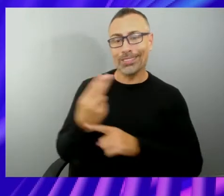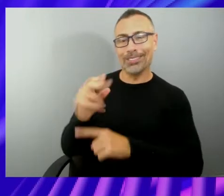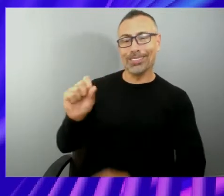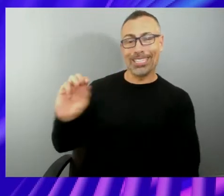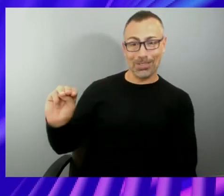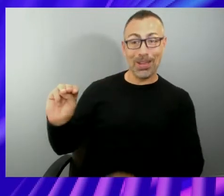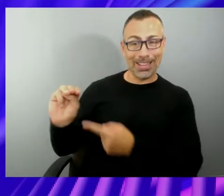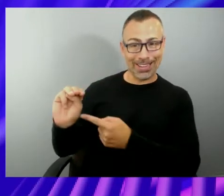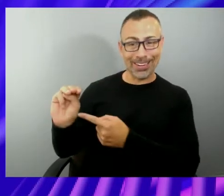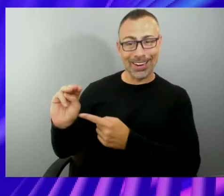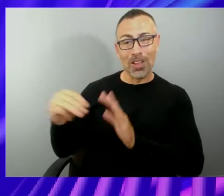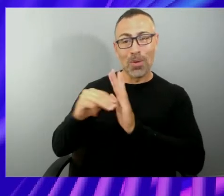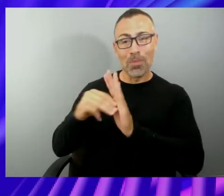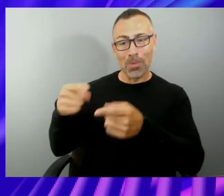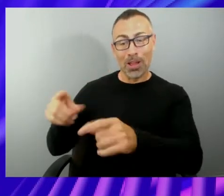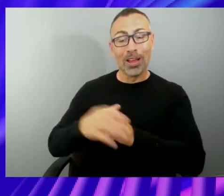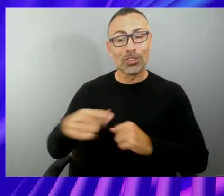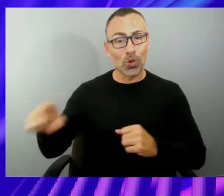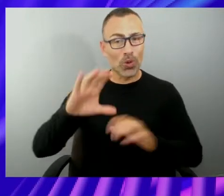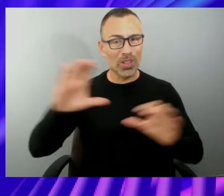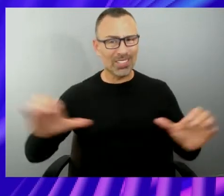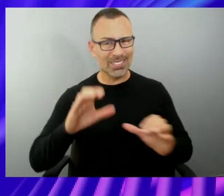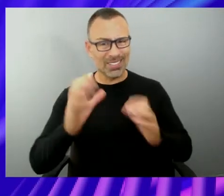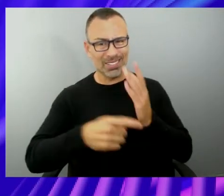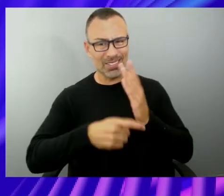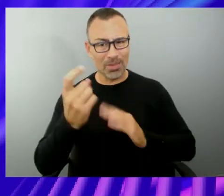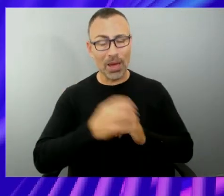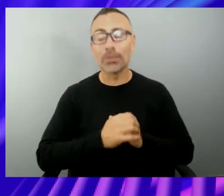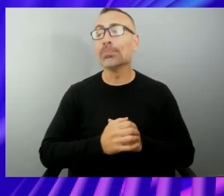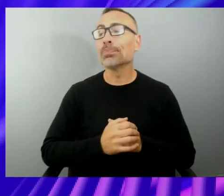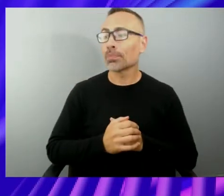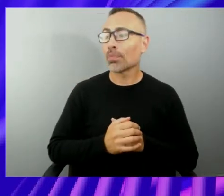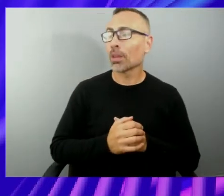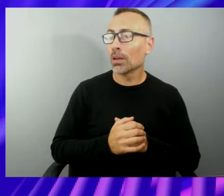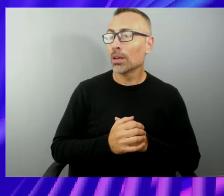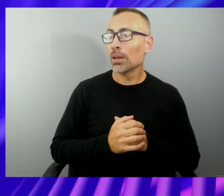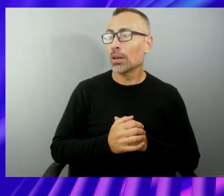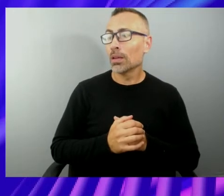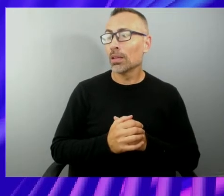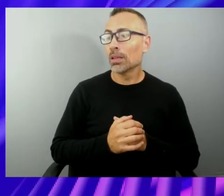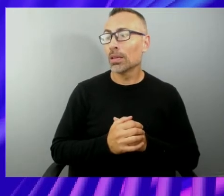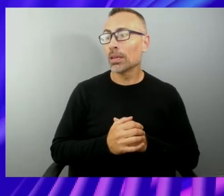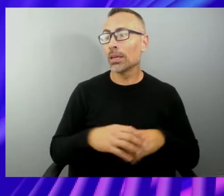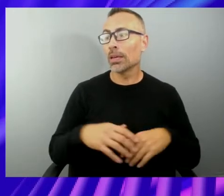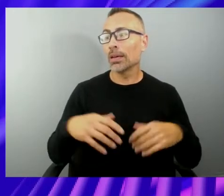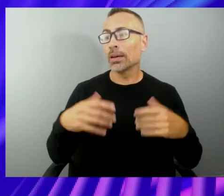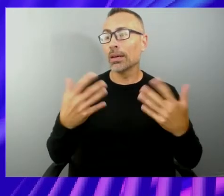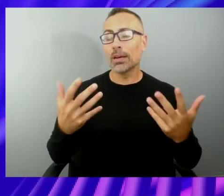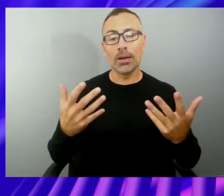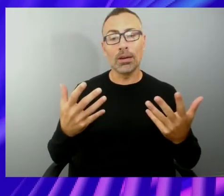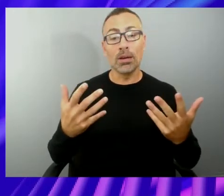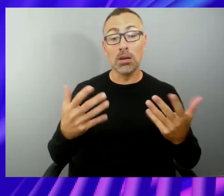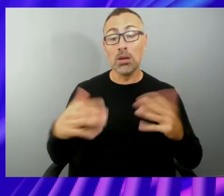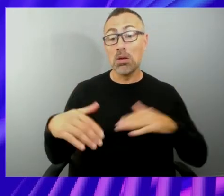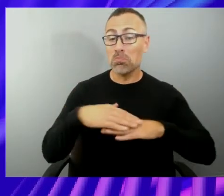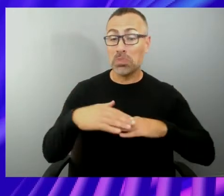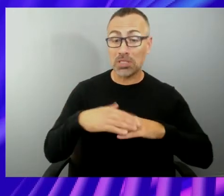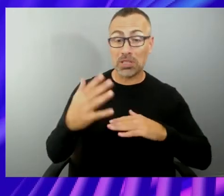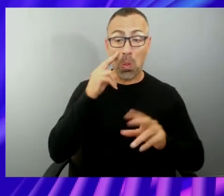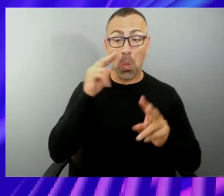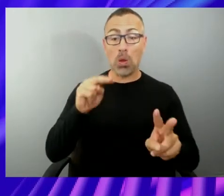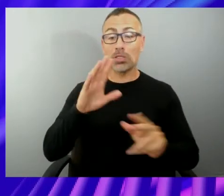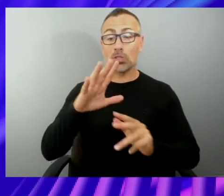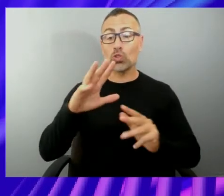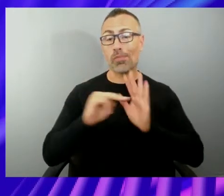partitioning. And what it does behind the scene is it will basically determine the architecture of your model, the entire